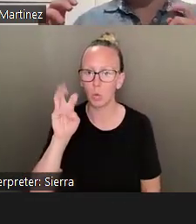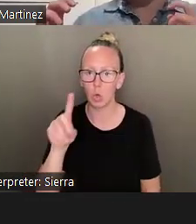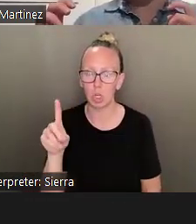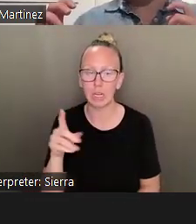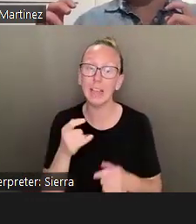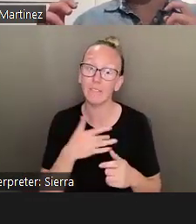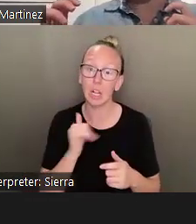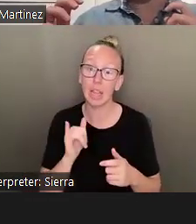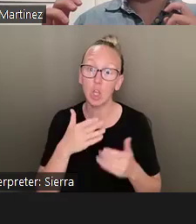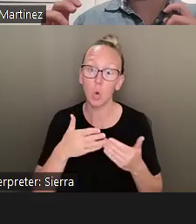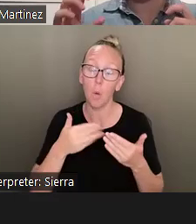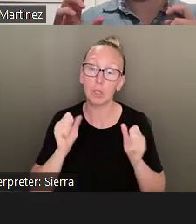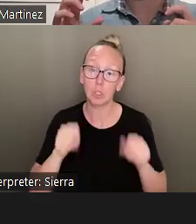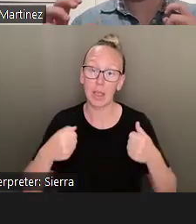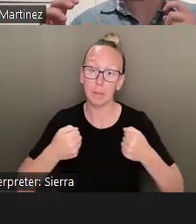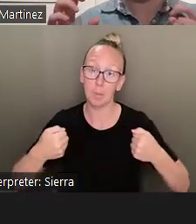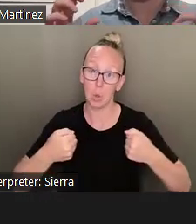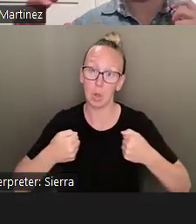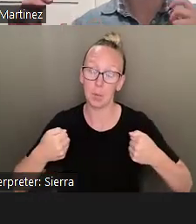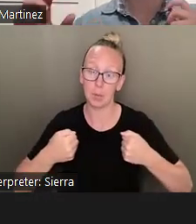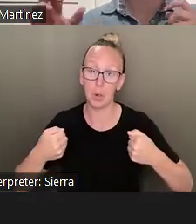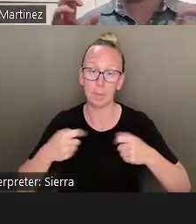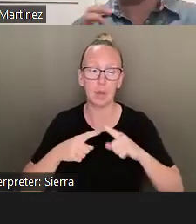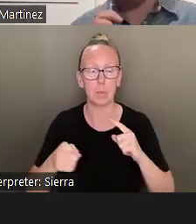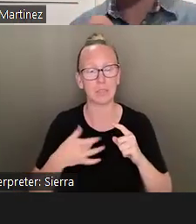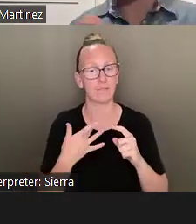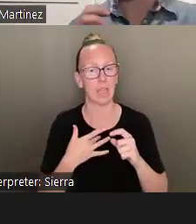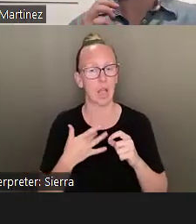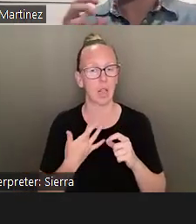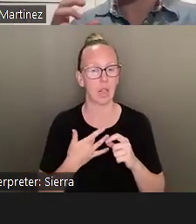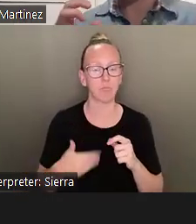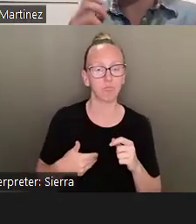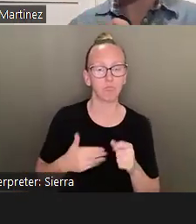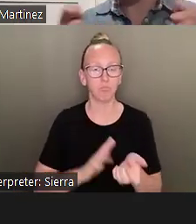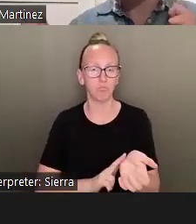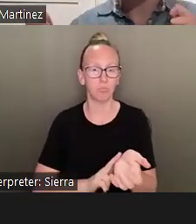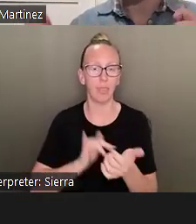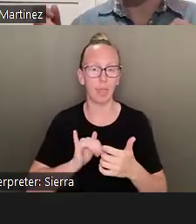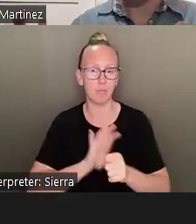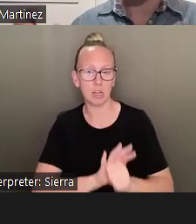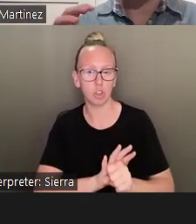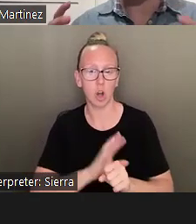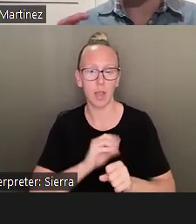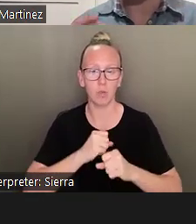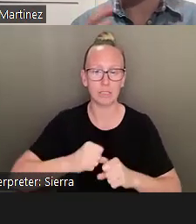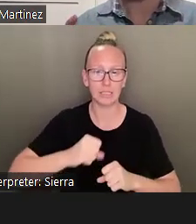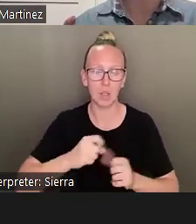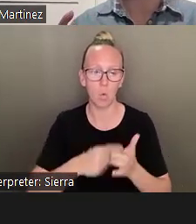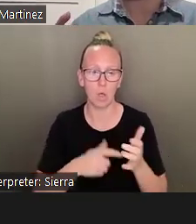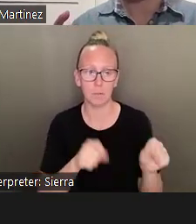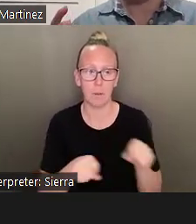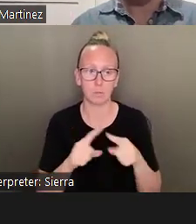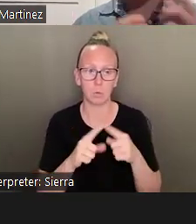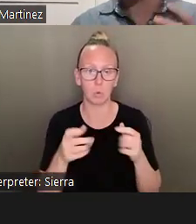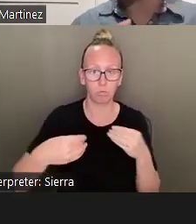but you have to kind of feel out the pressure, feel out the resistance, feel what is possible to do with this form without breaking